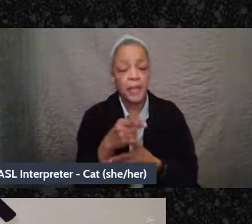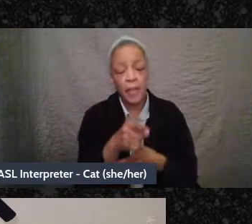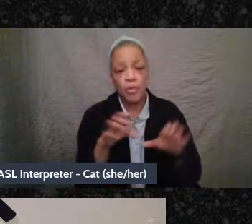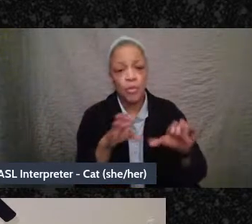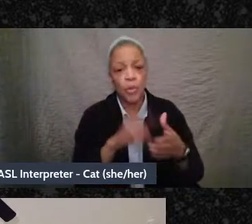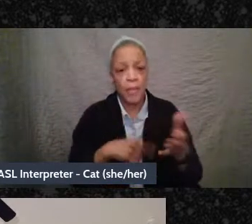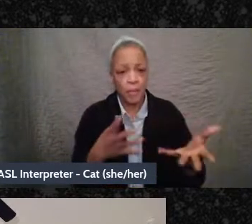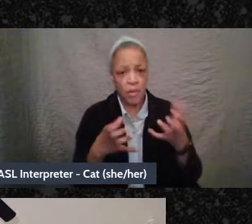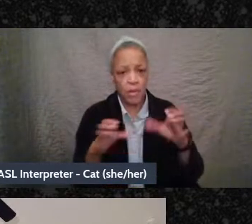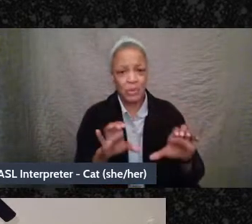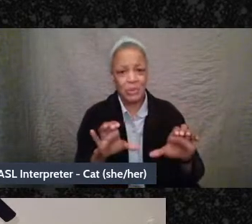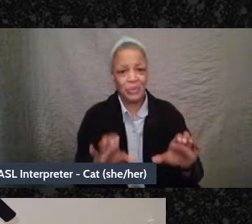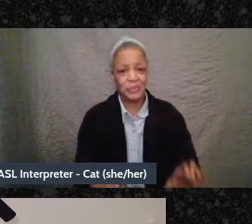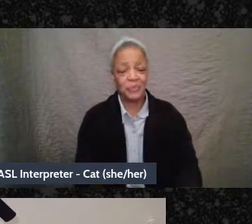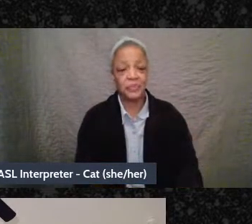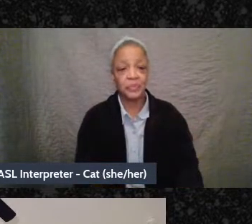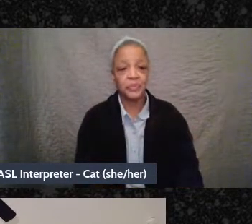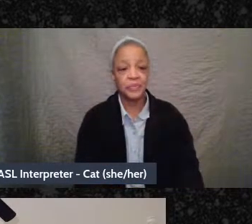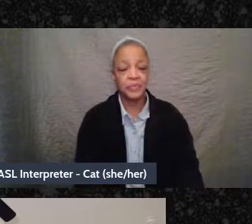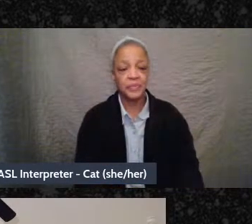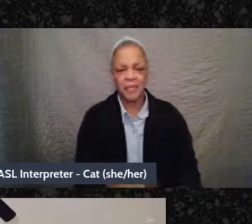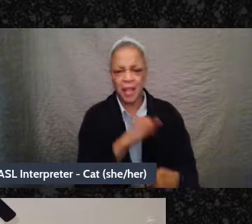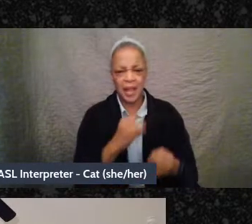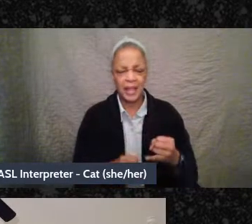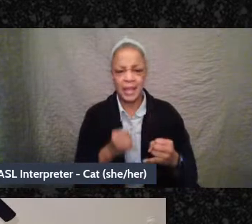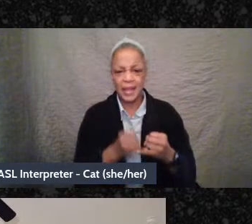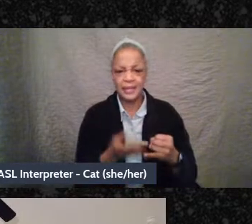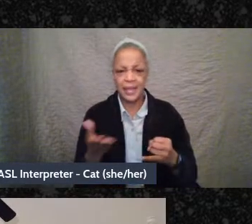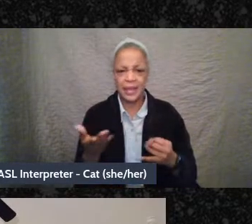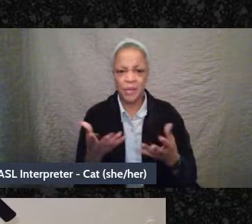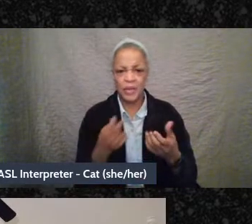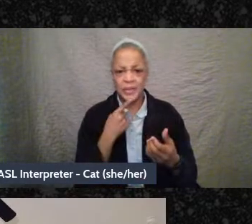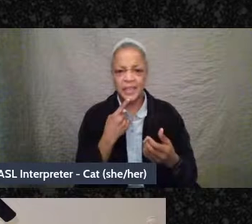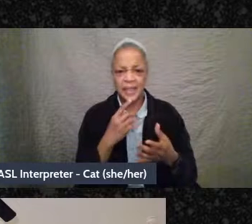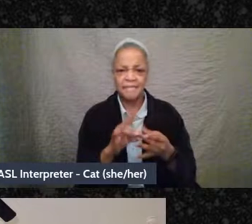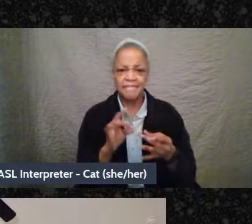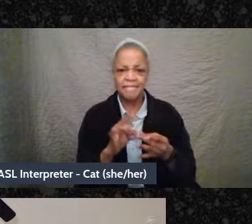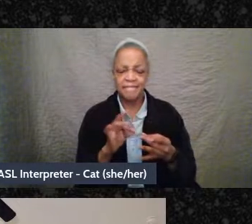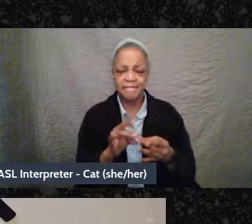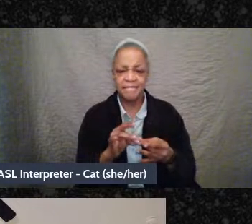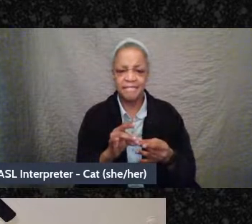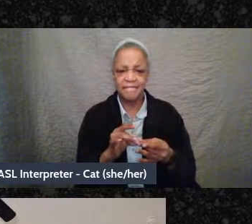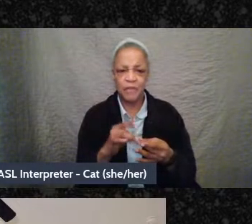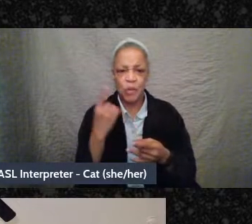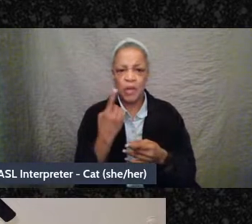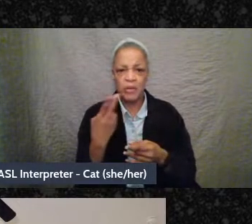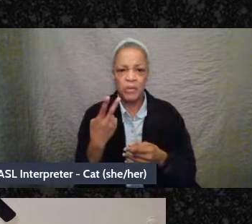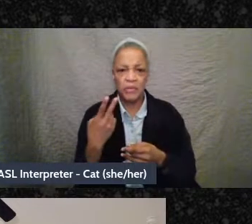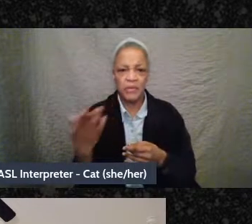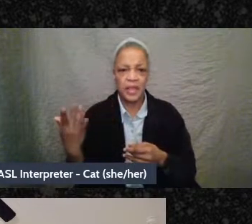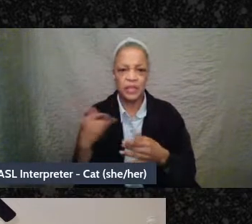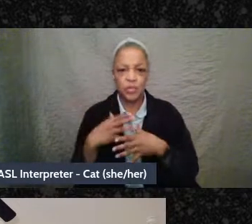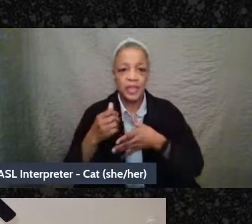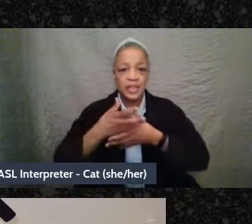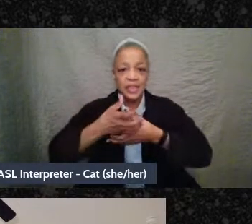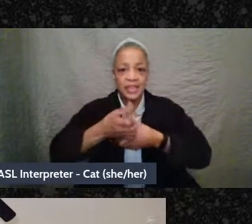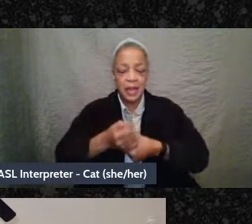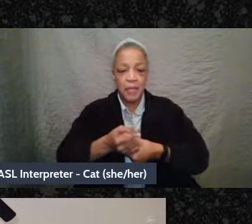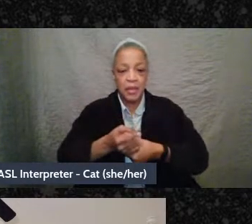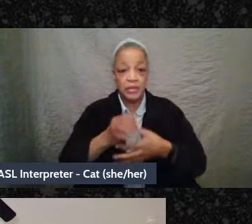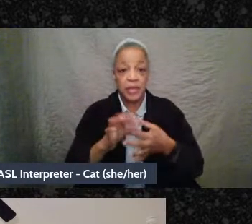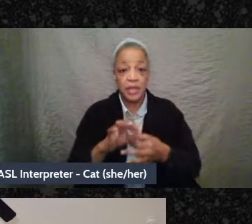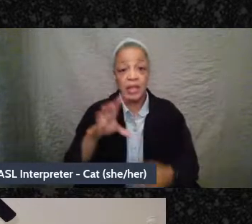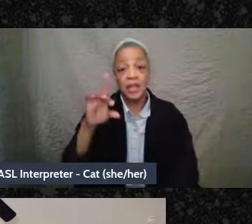And then I think the last thing, there was a bunch of lessons that we kind of summarized in the defund